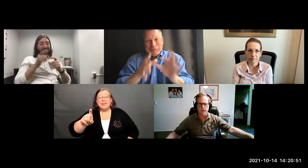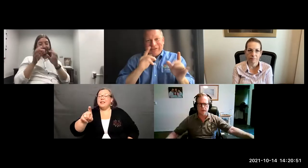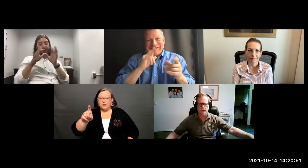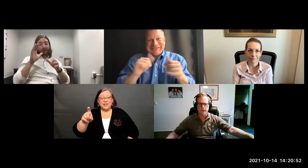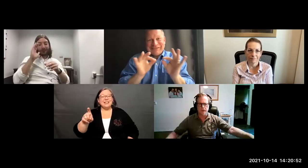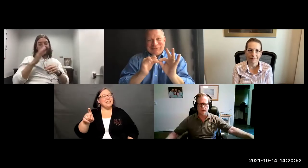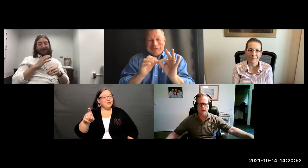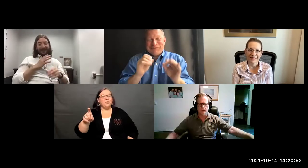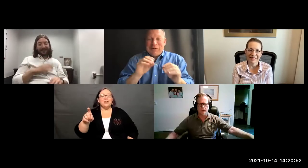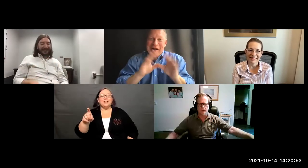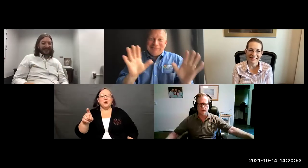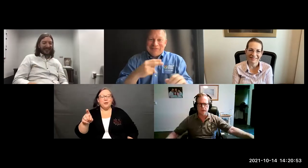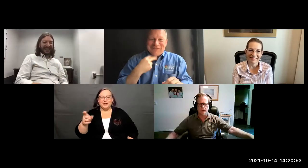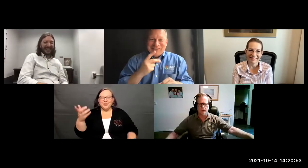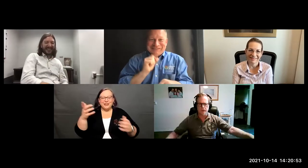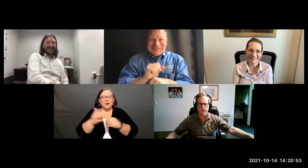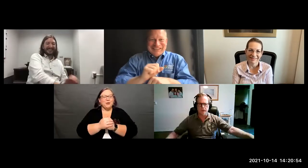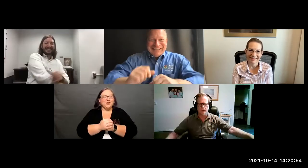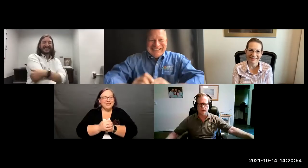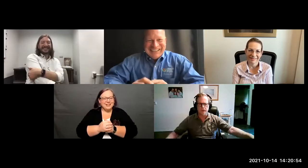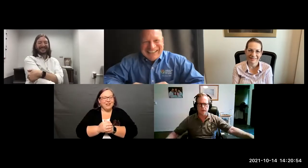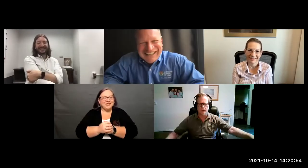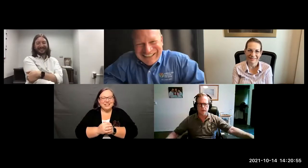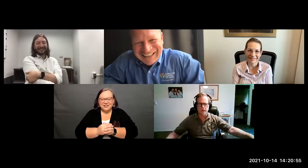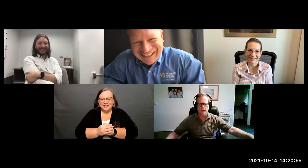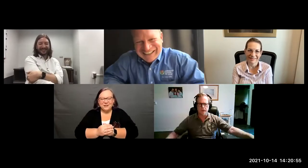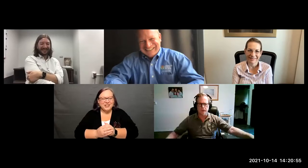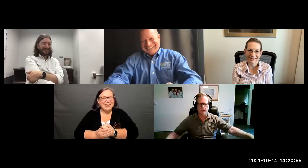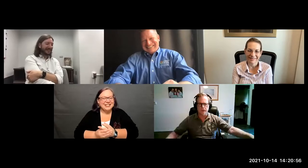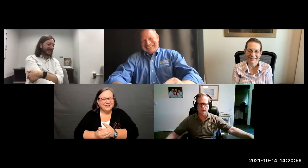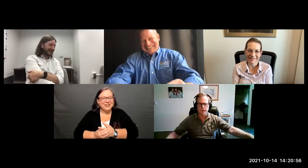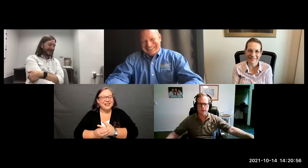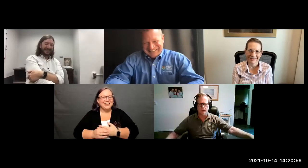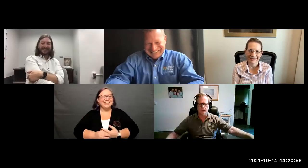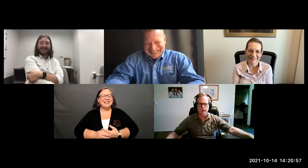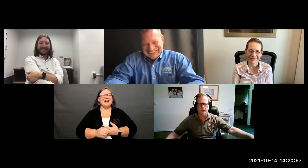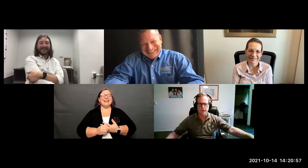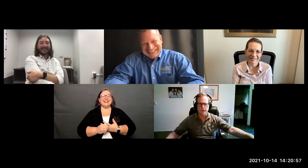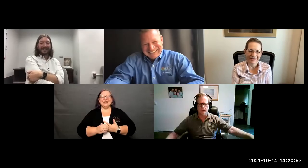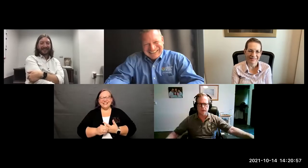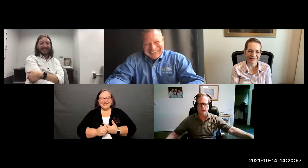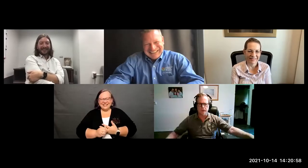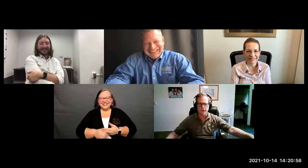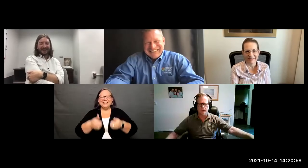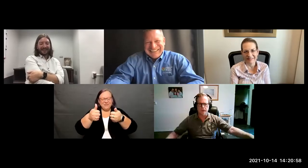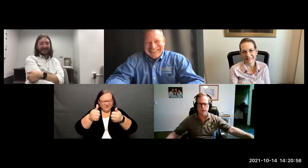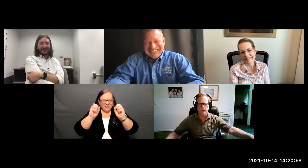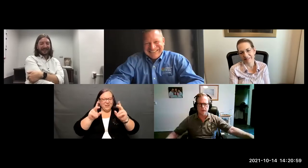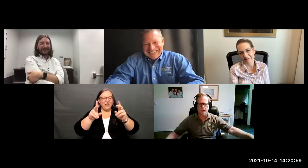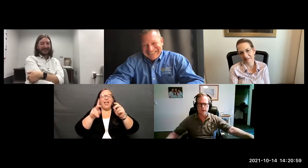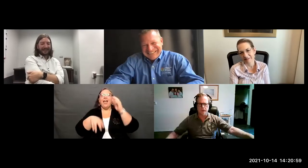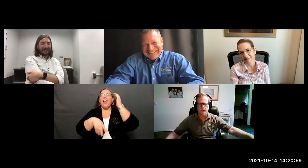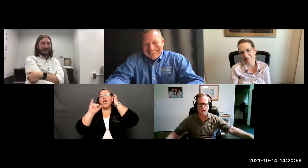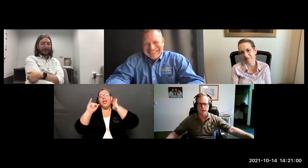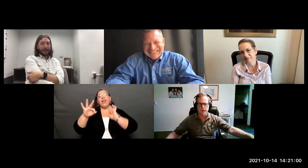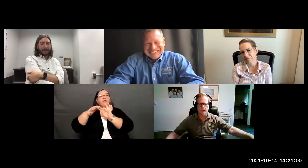Well, yes, we can see it through the interpreter. So the interpreter is obviously hearing Okay. your voice. Yes, we're good. Right. Well, if the